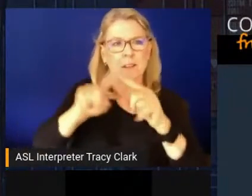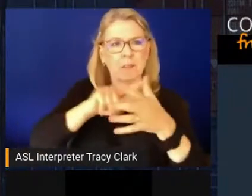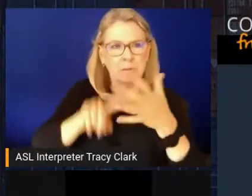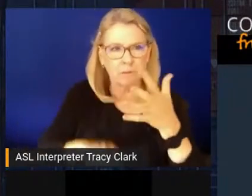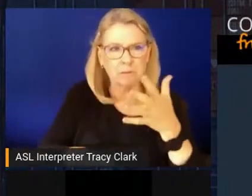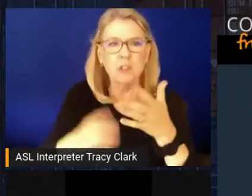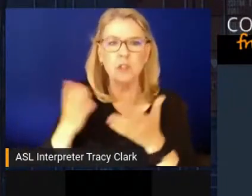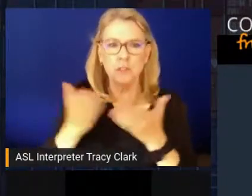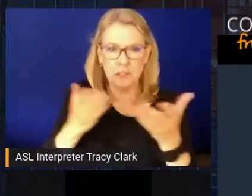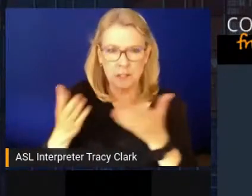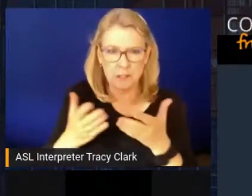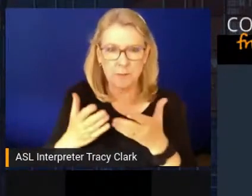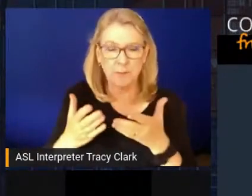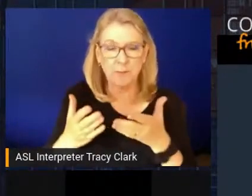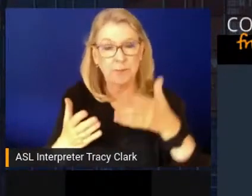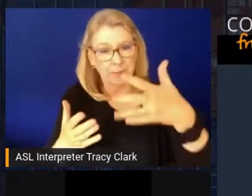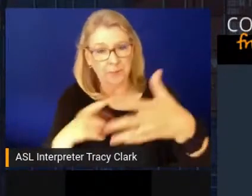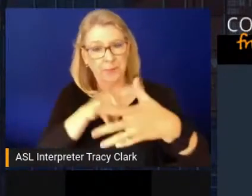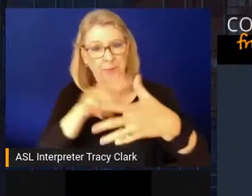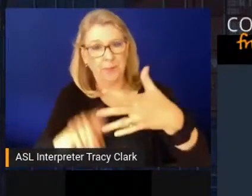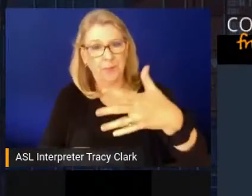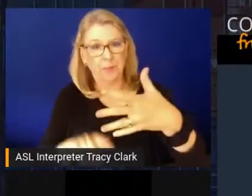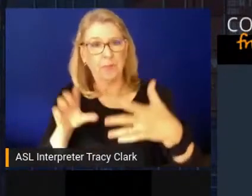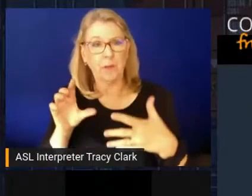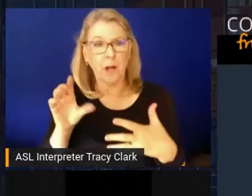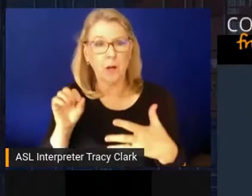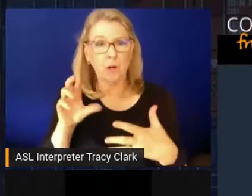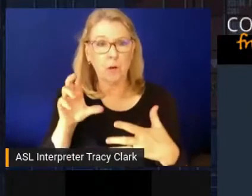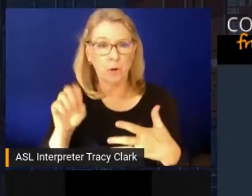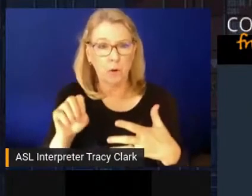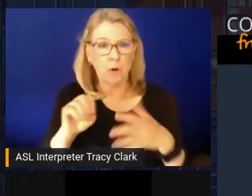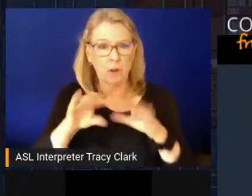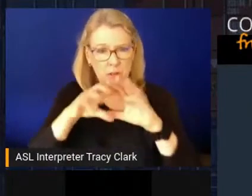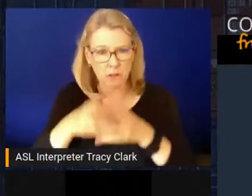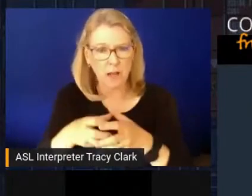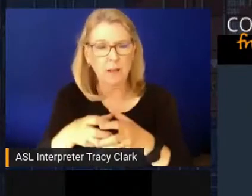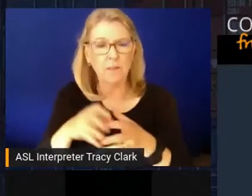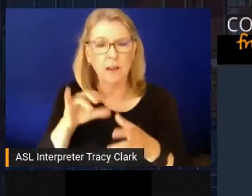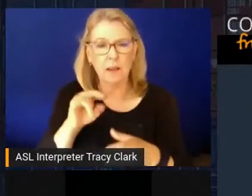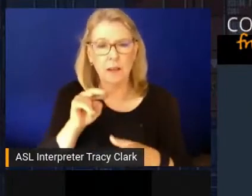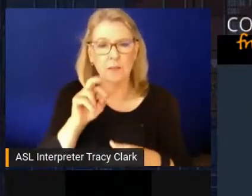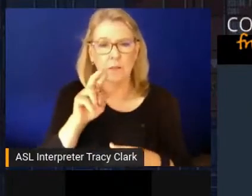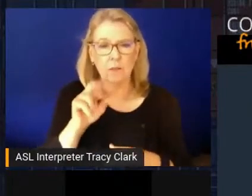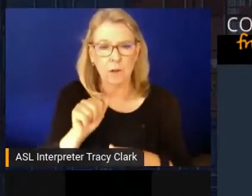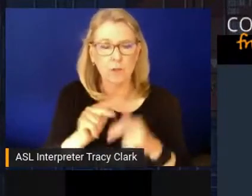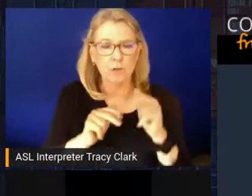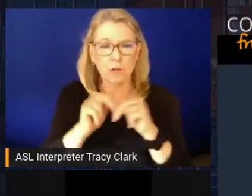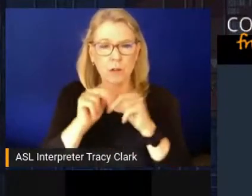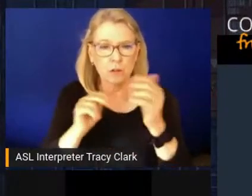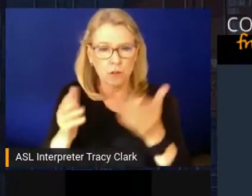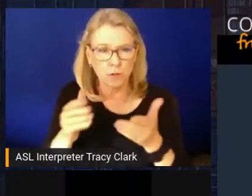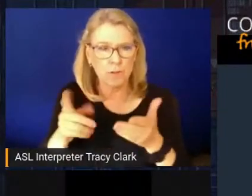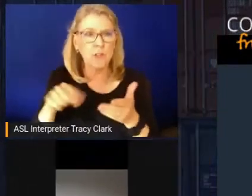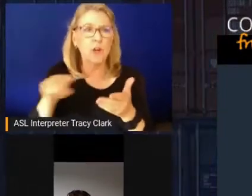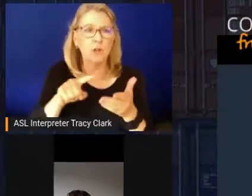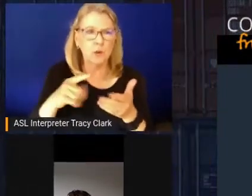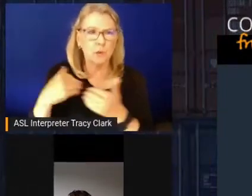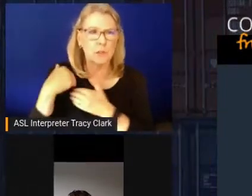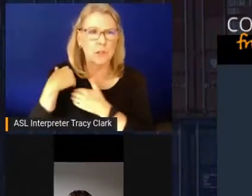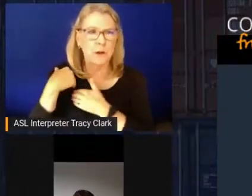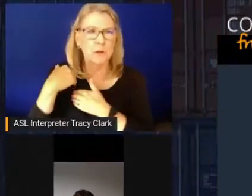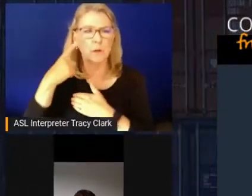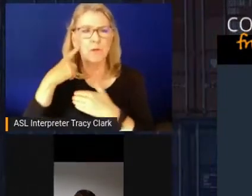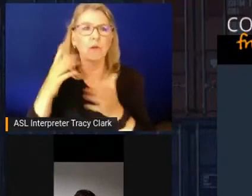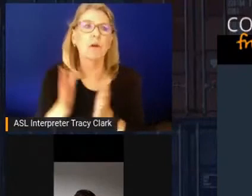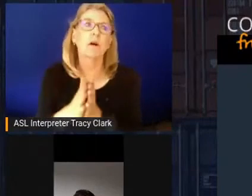So we have a core set of infrastructure services where you are responsible for the lion's